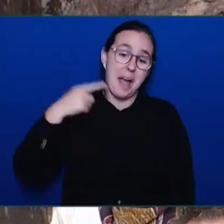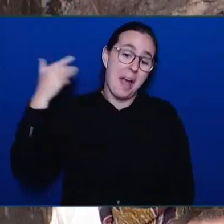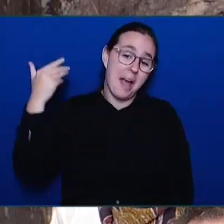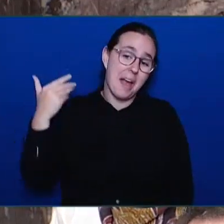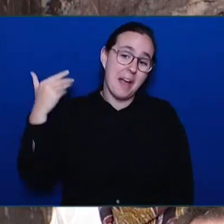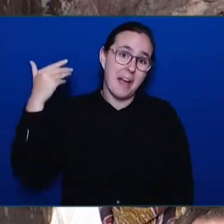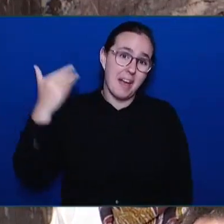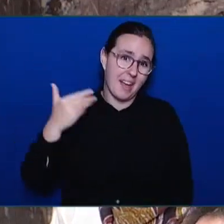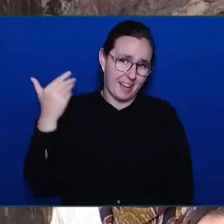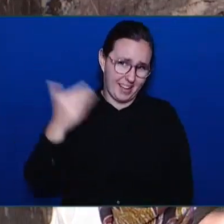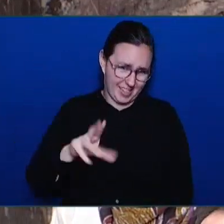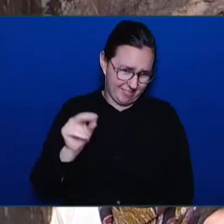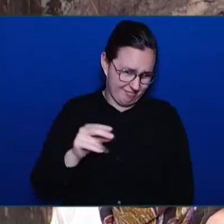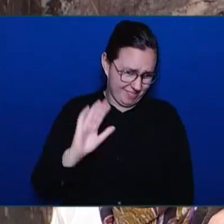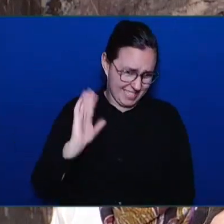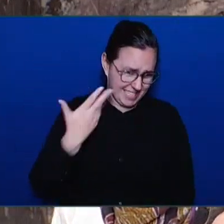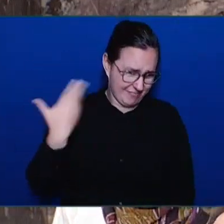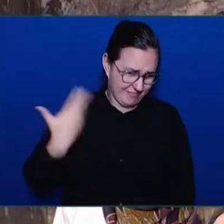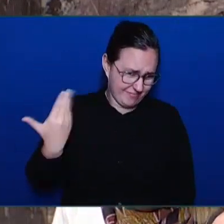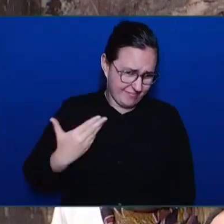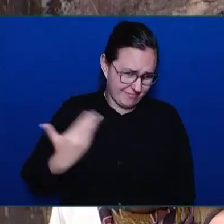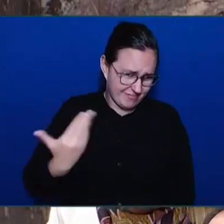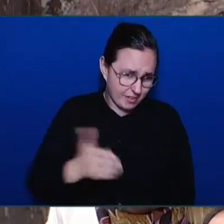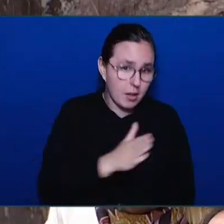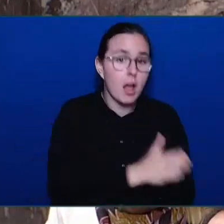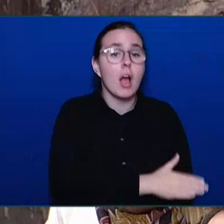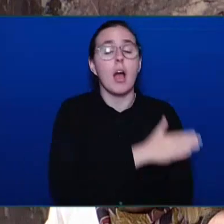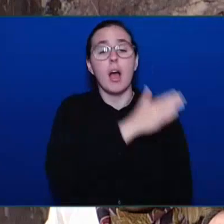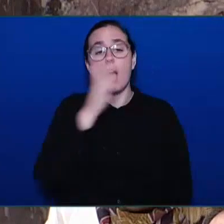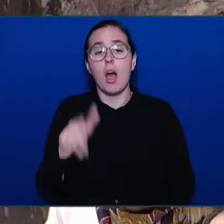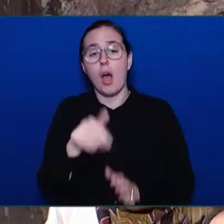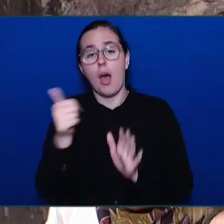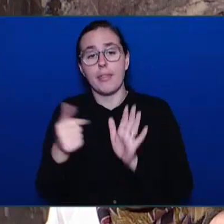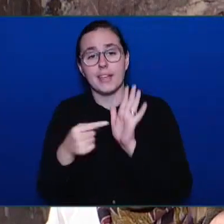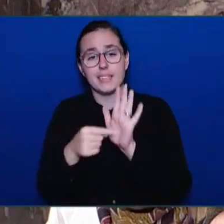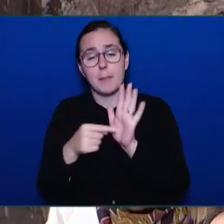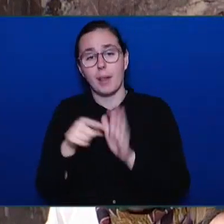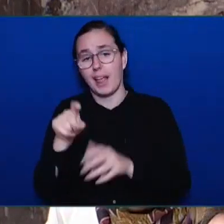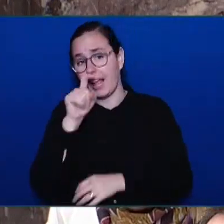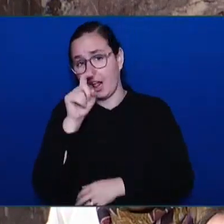collapsing healthcare system. Nurses there are compelled to work